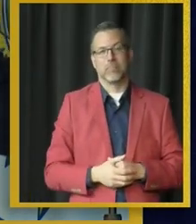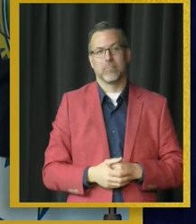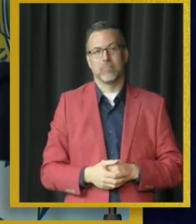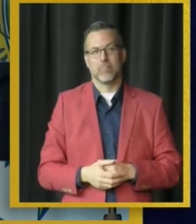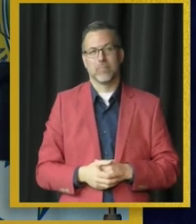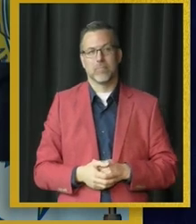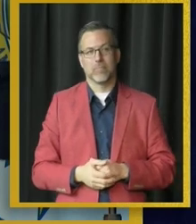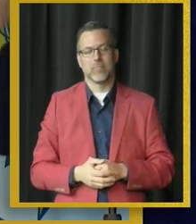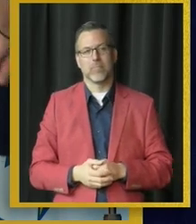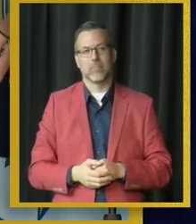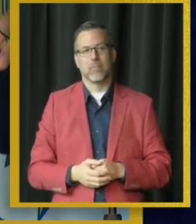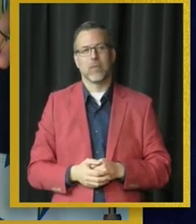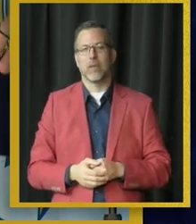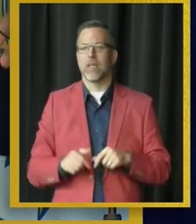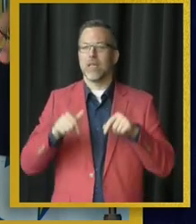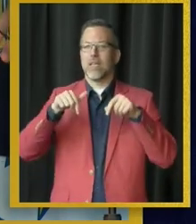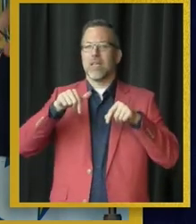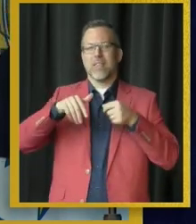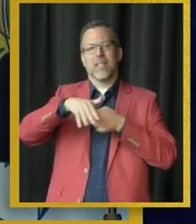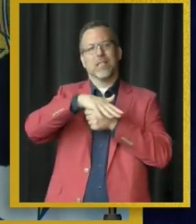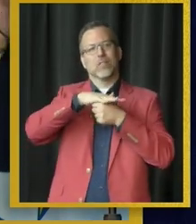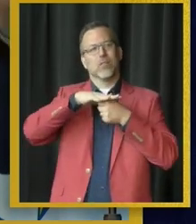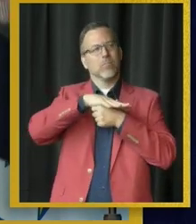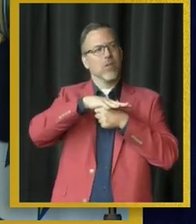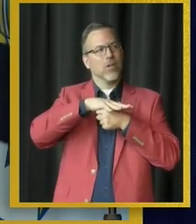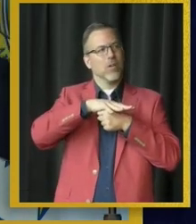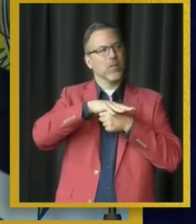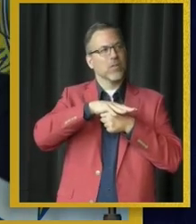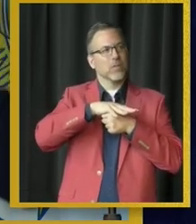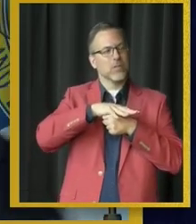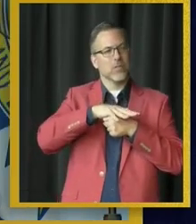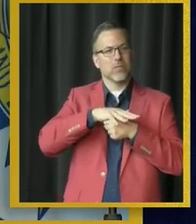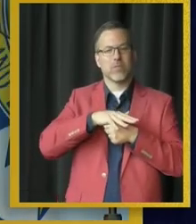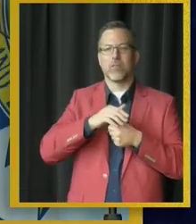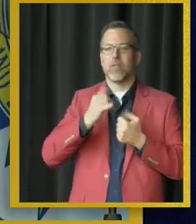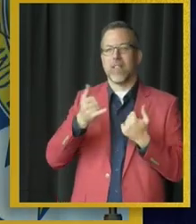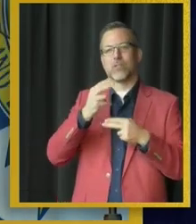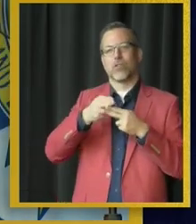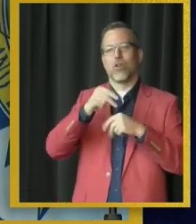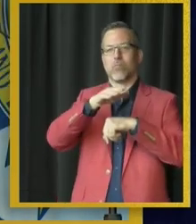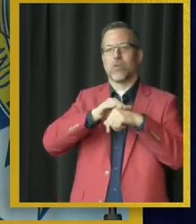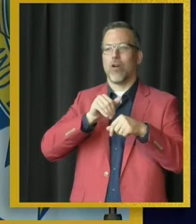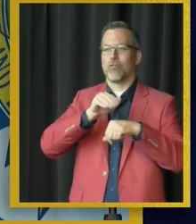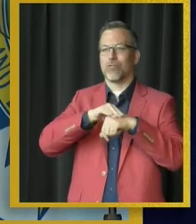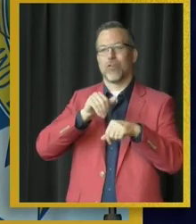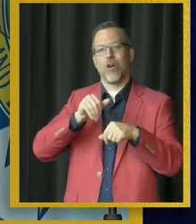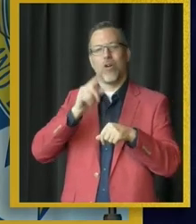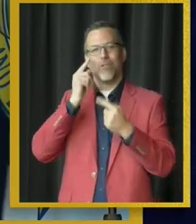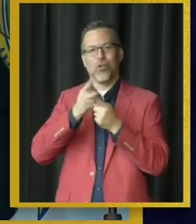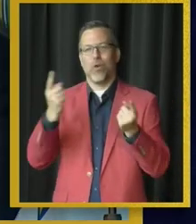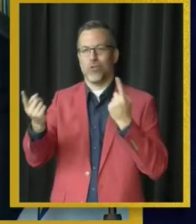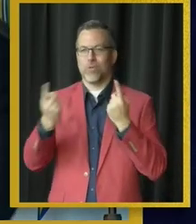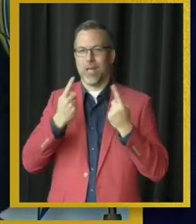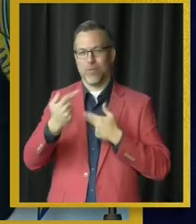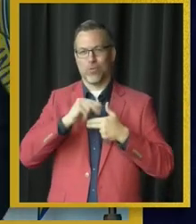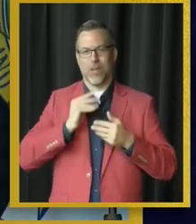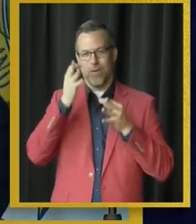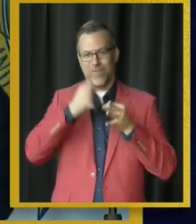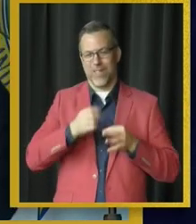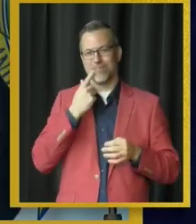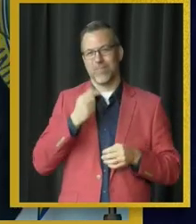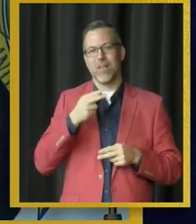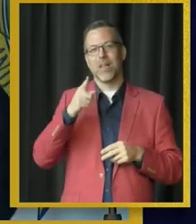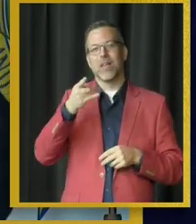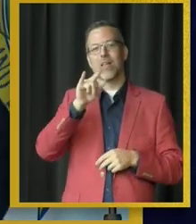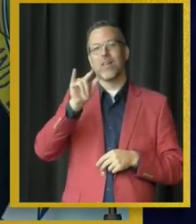Yeah, in these here parts, we translate that as may peace be upon y'all. My name is Philip Rice. They actually